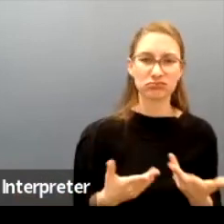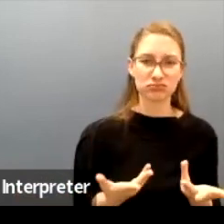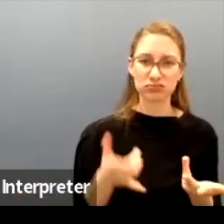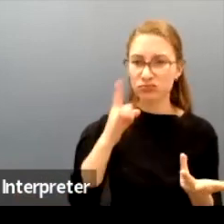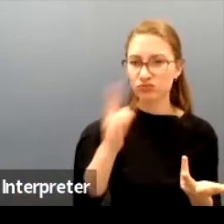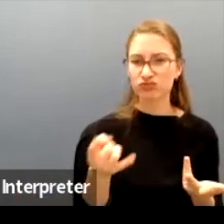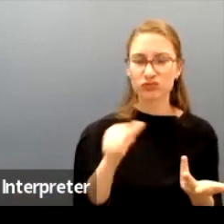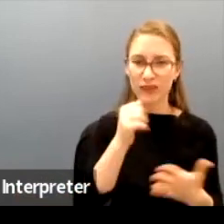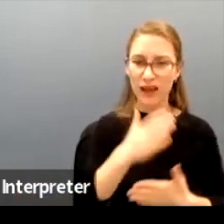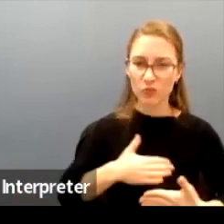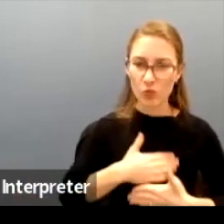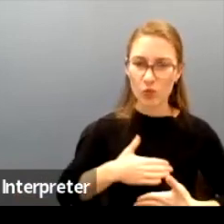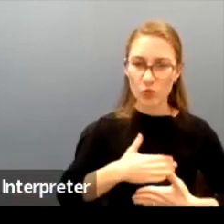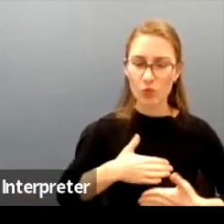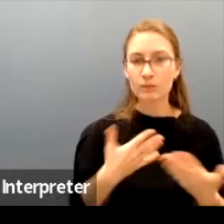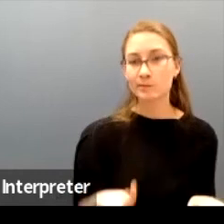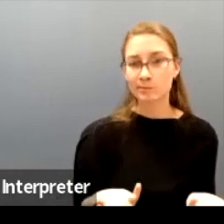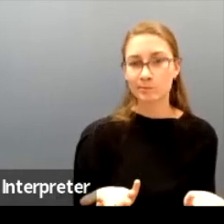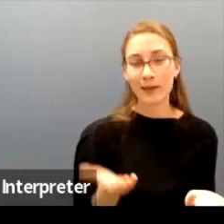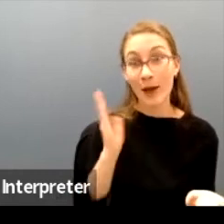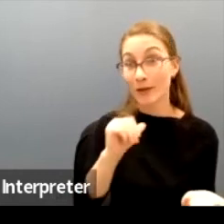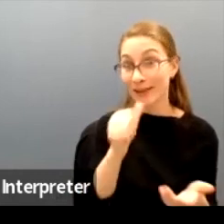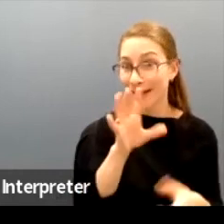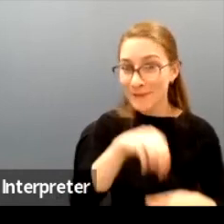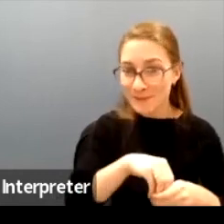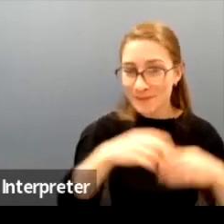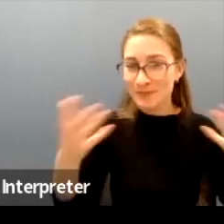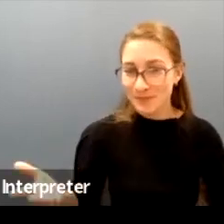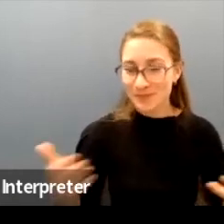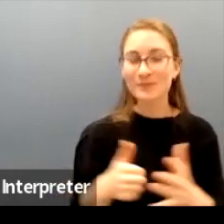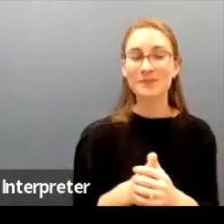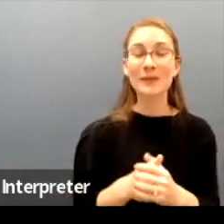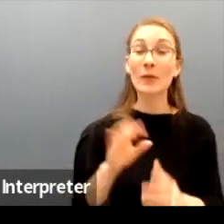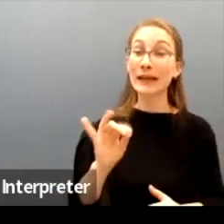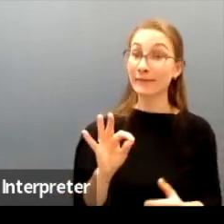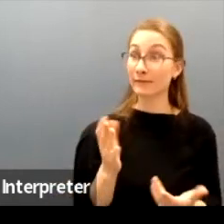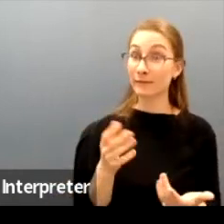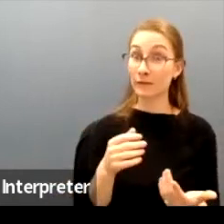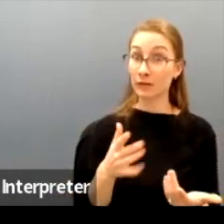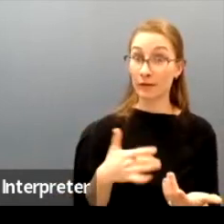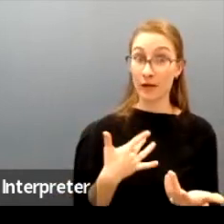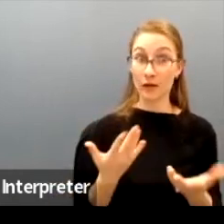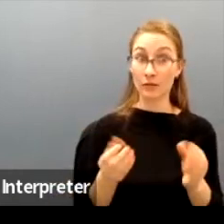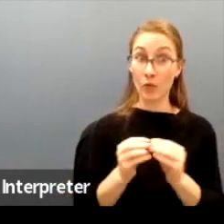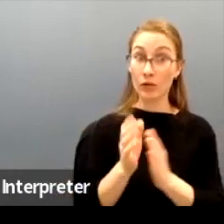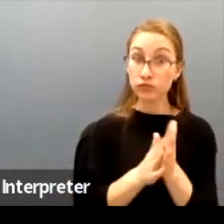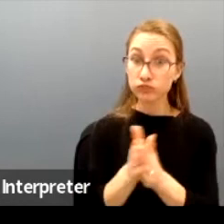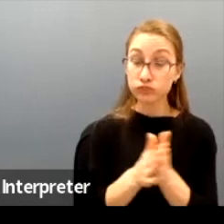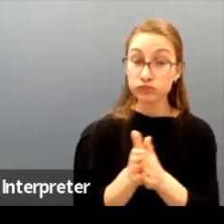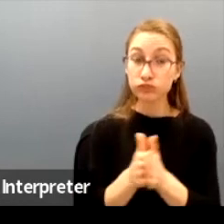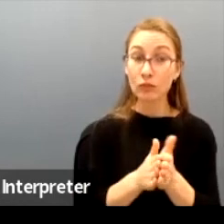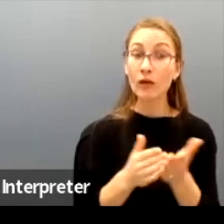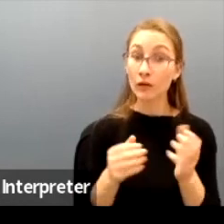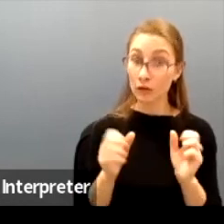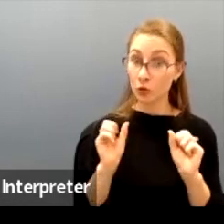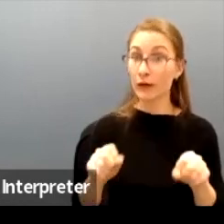to do it if it's not something that's enjoyable for me? So if the motivating factor is you leaving, target the word go, and guess what? You go away.